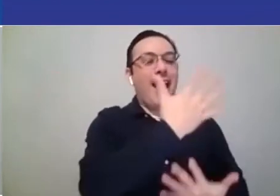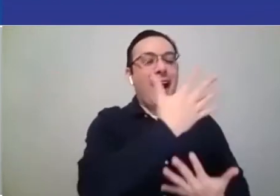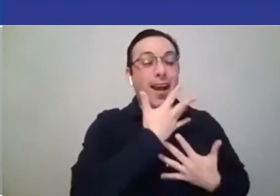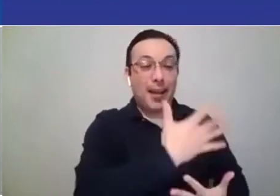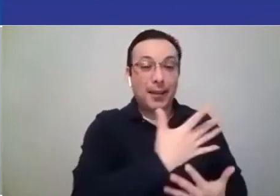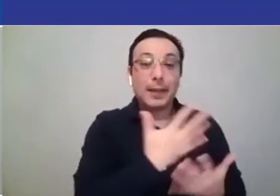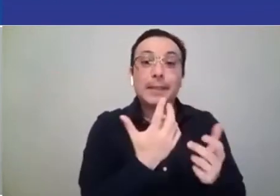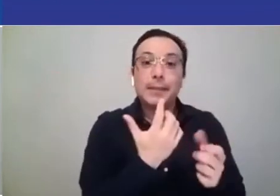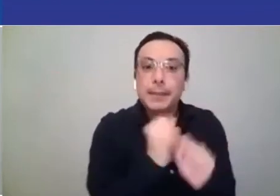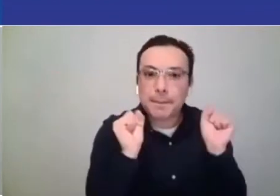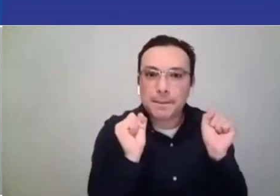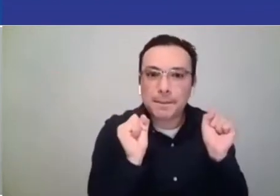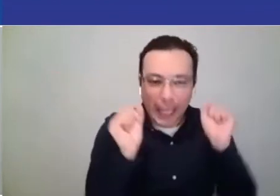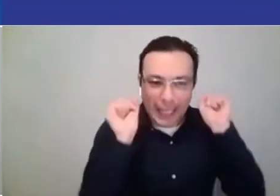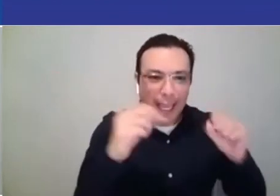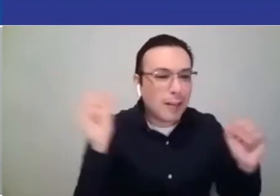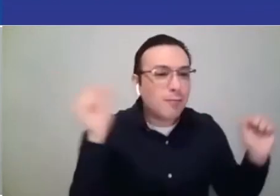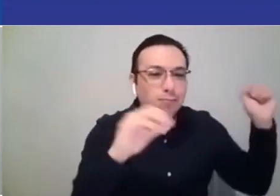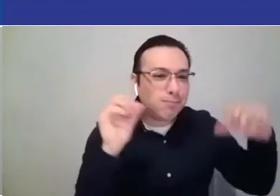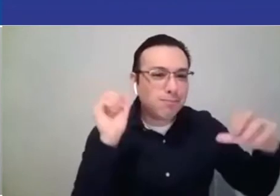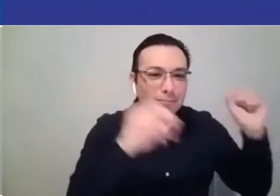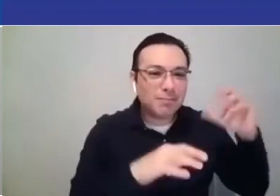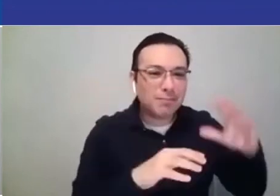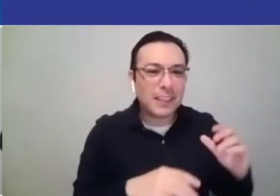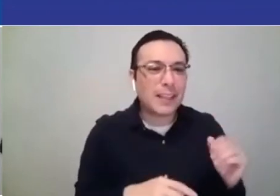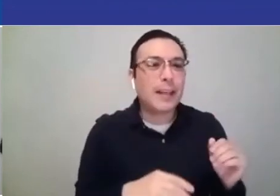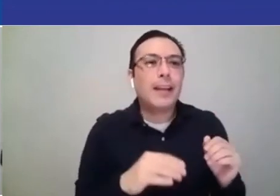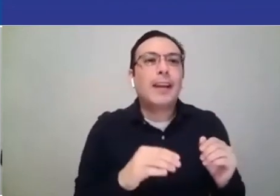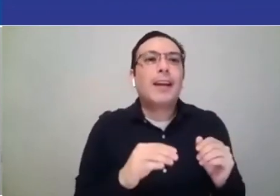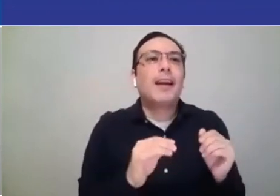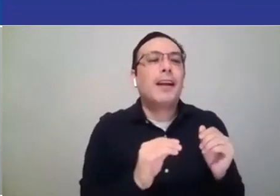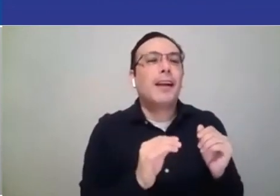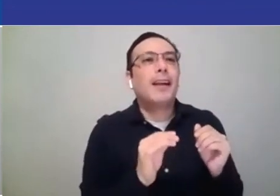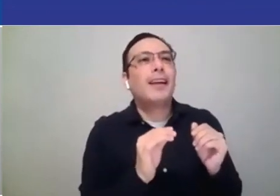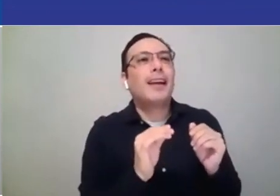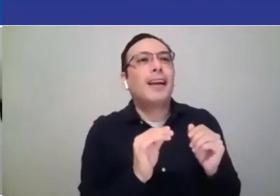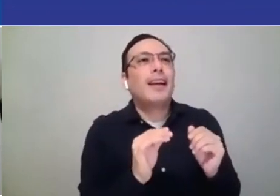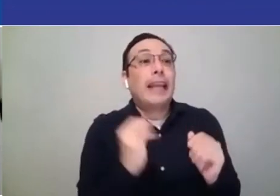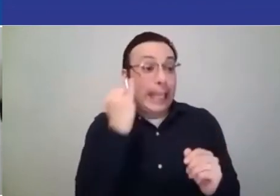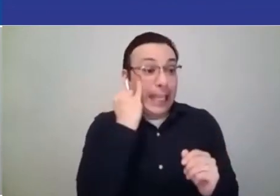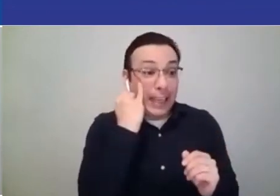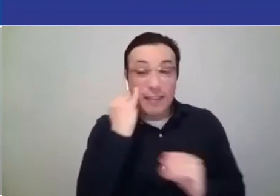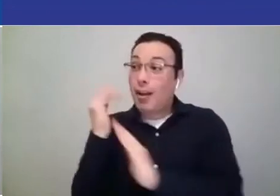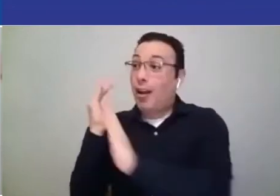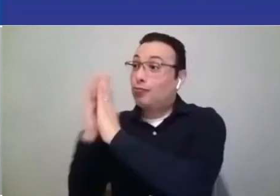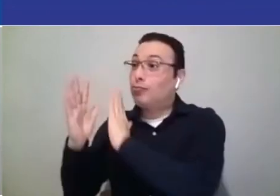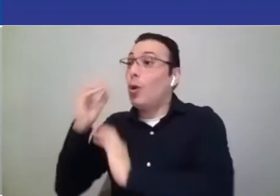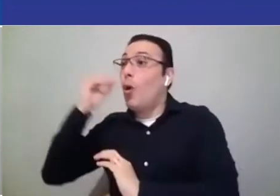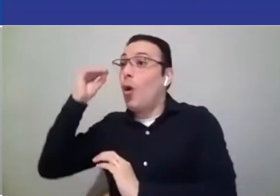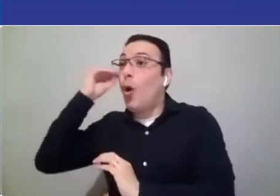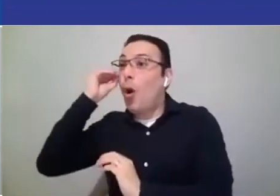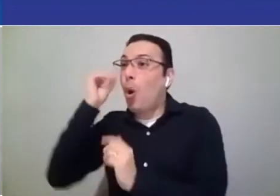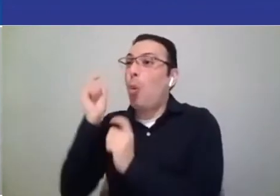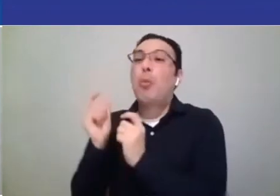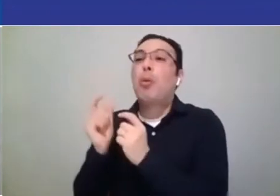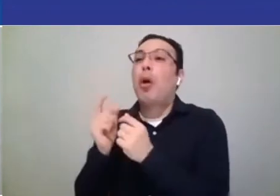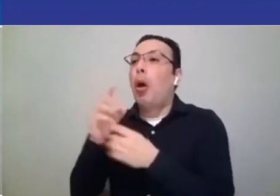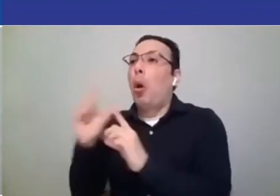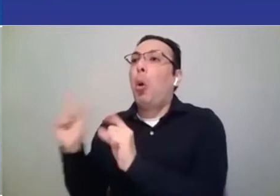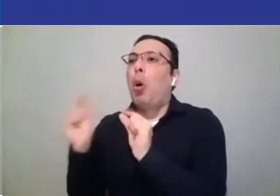that way, and but also a safe space for them to do that so that they're not disrupting the social order as a